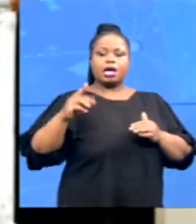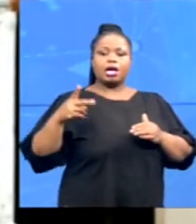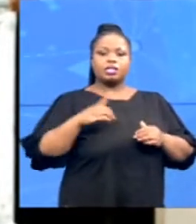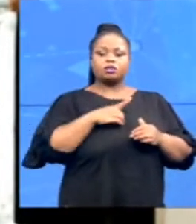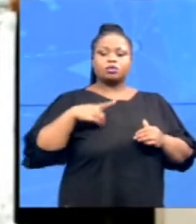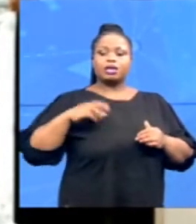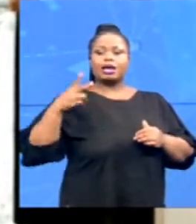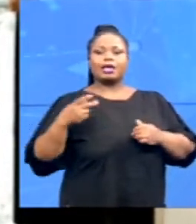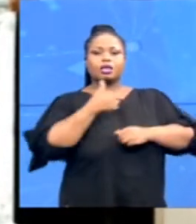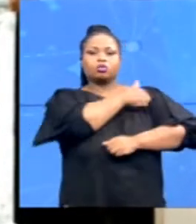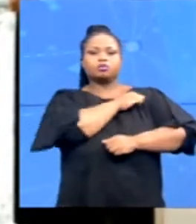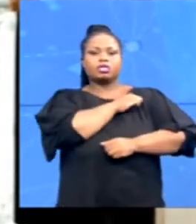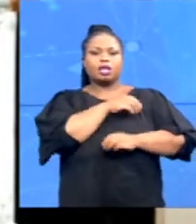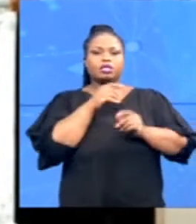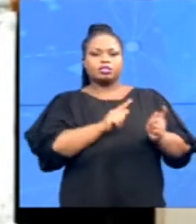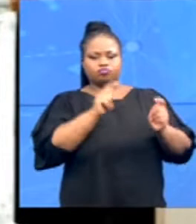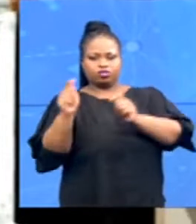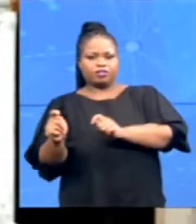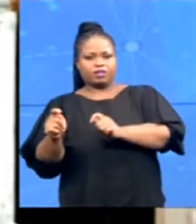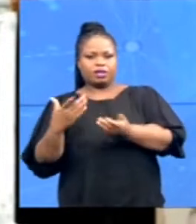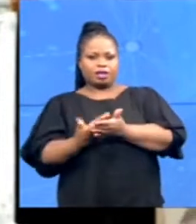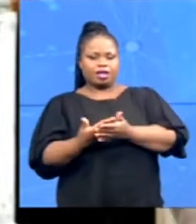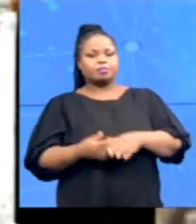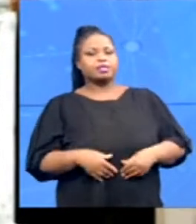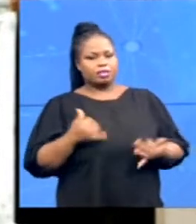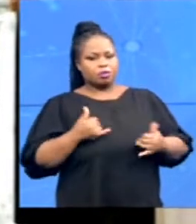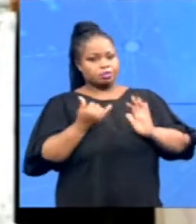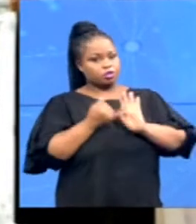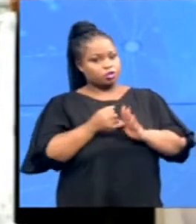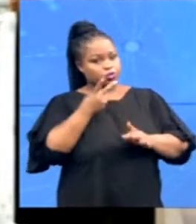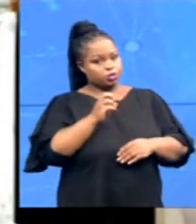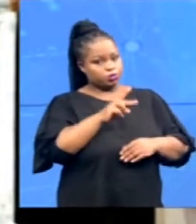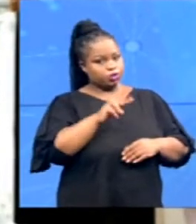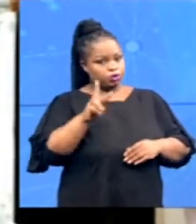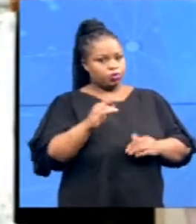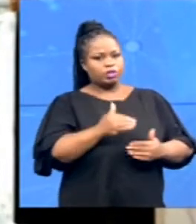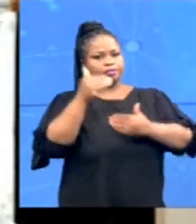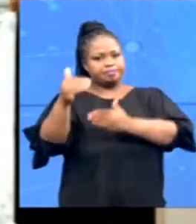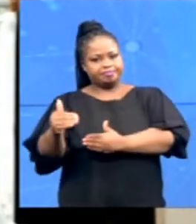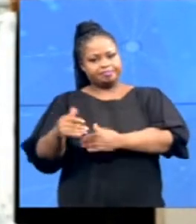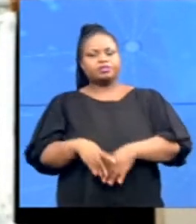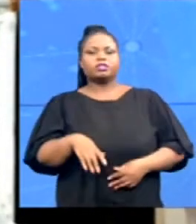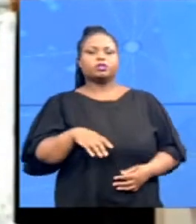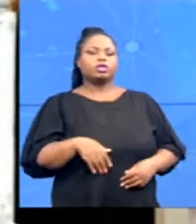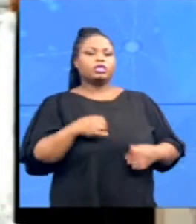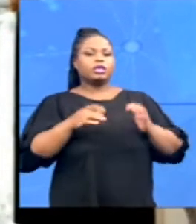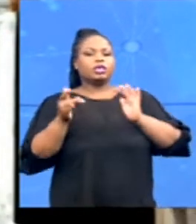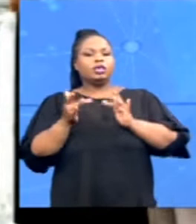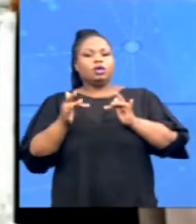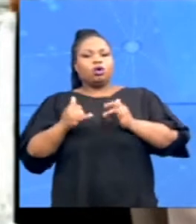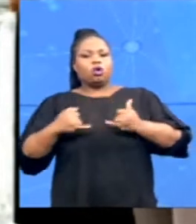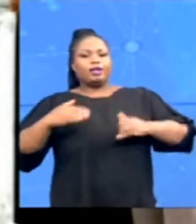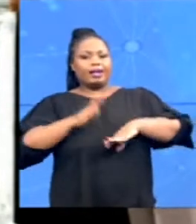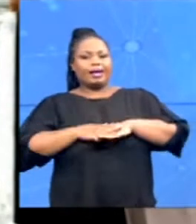application. In January of 2022, we're going to look at the electronic identification and eligibility of patients. So